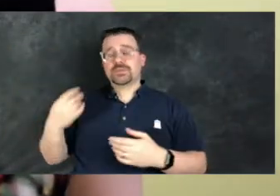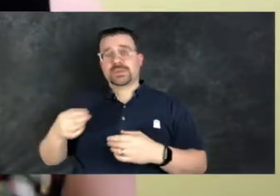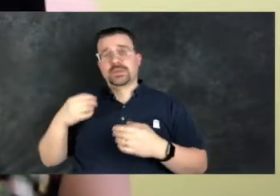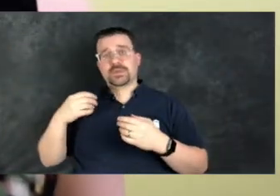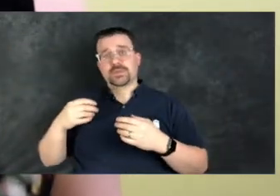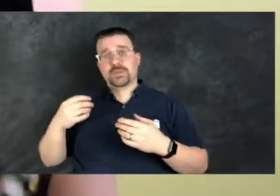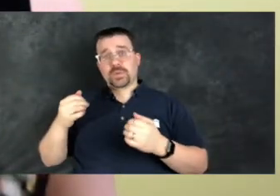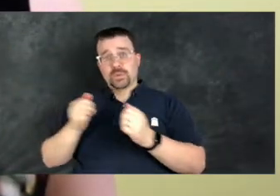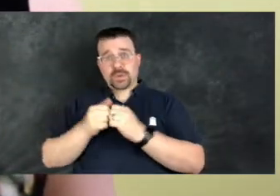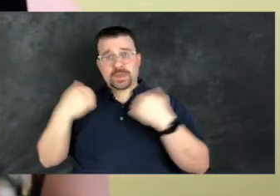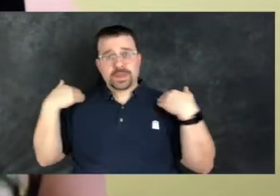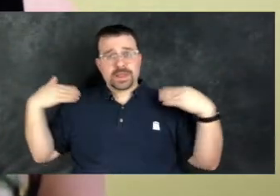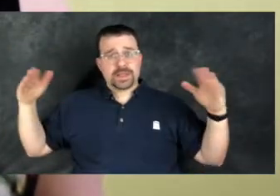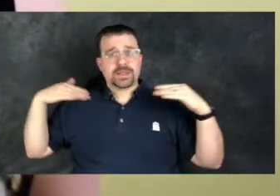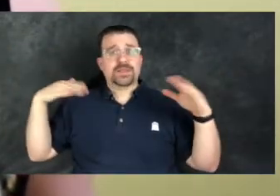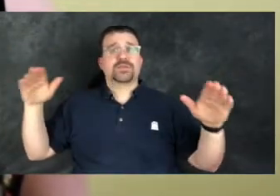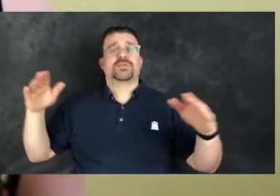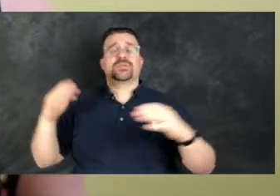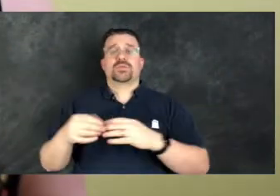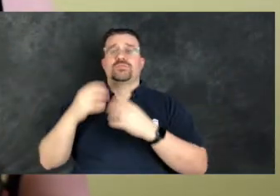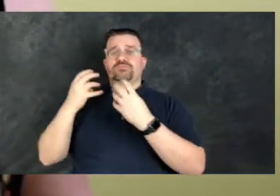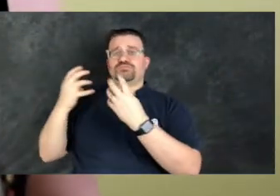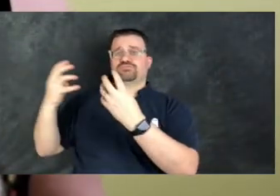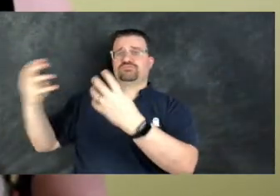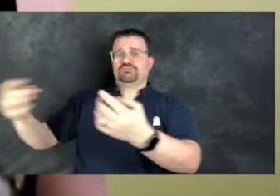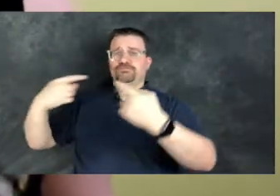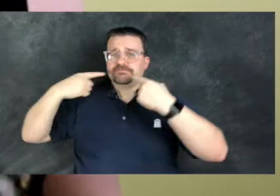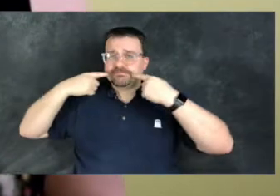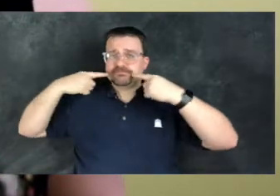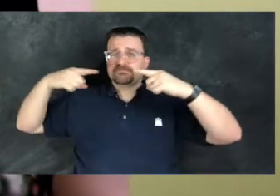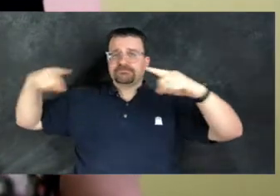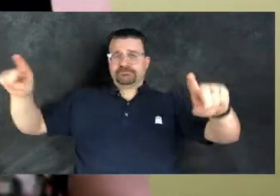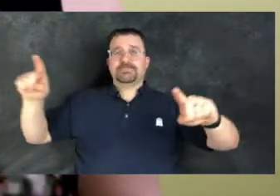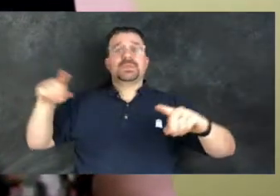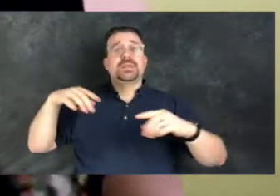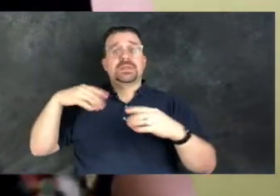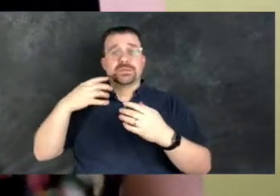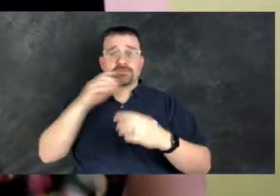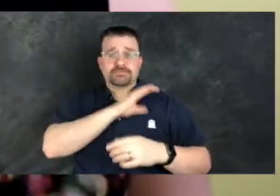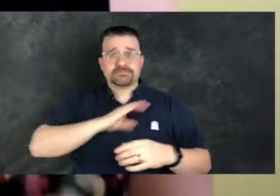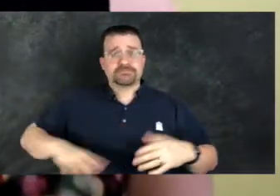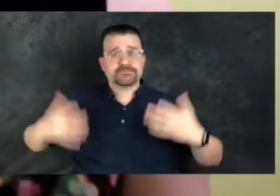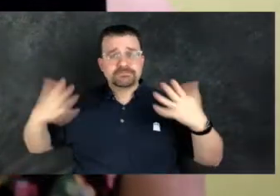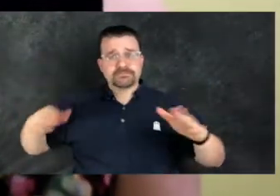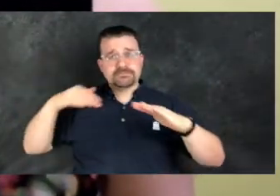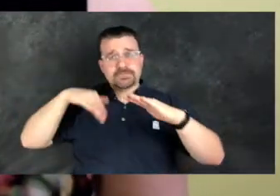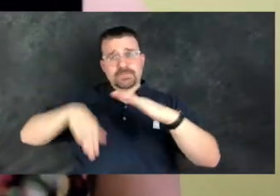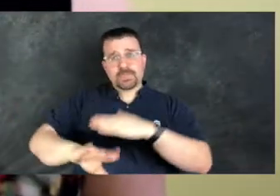Christ is